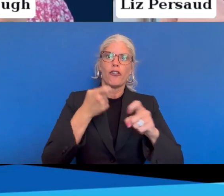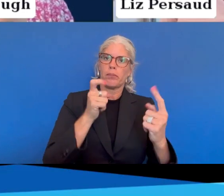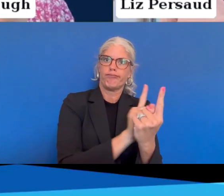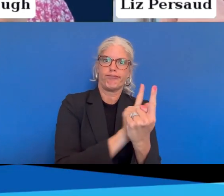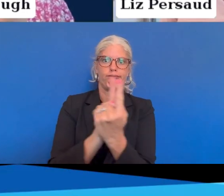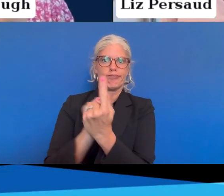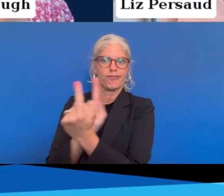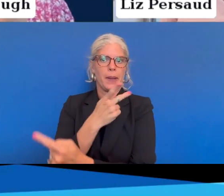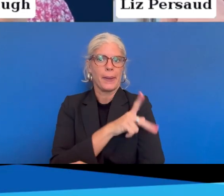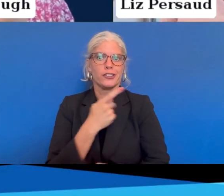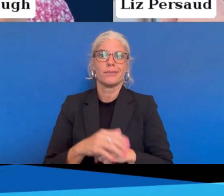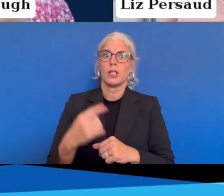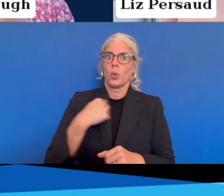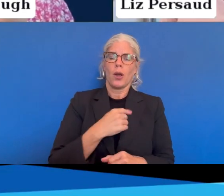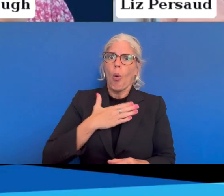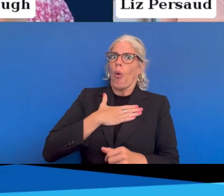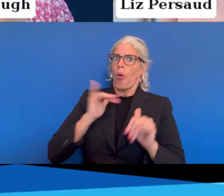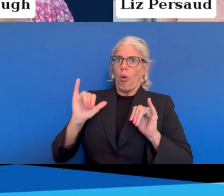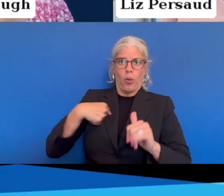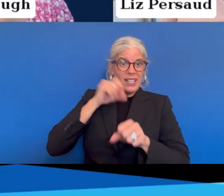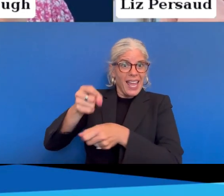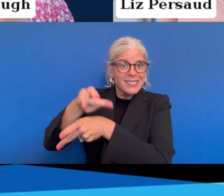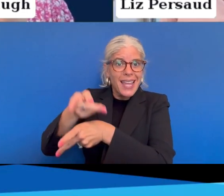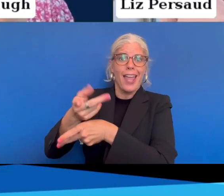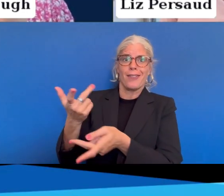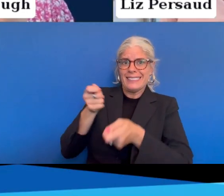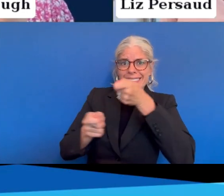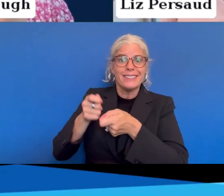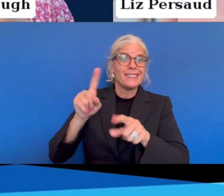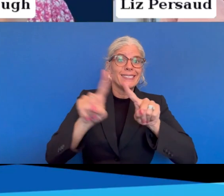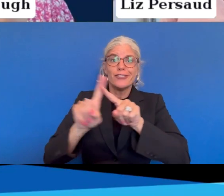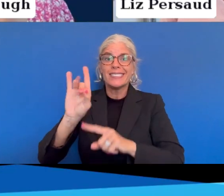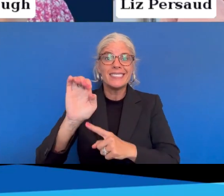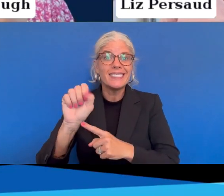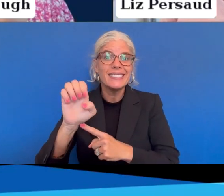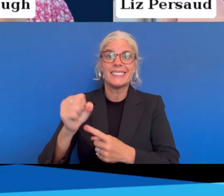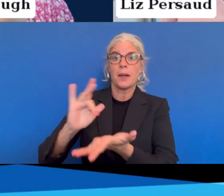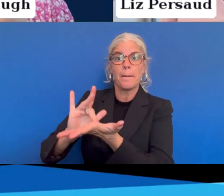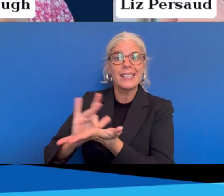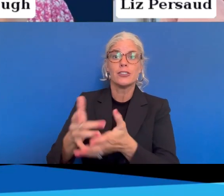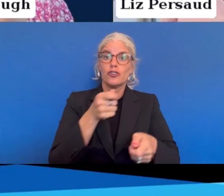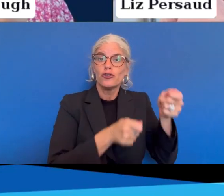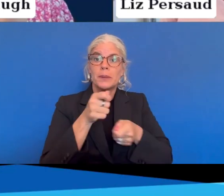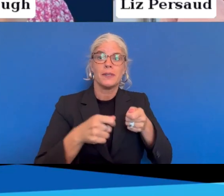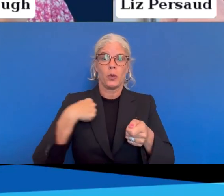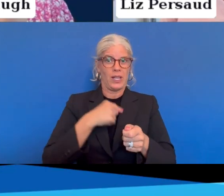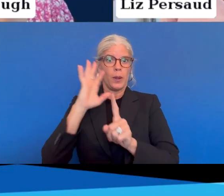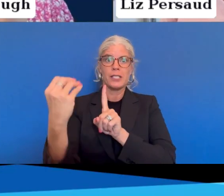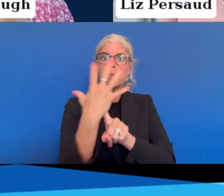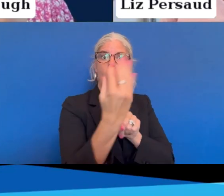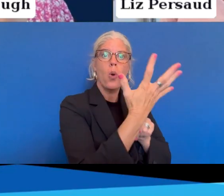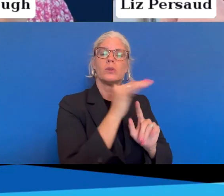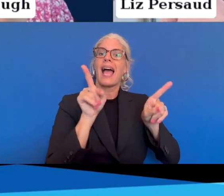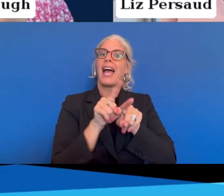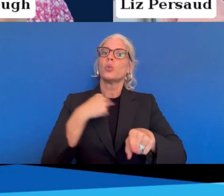that prepares us for all the incredible types of patients we'll have the privilege of taking care of, or